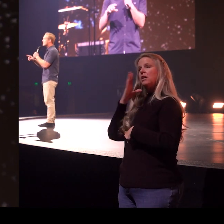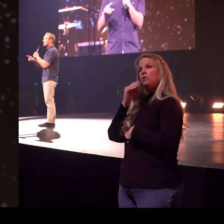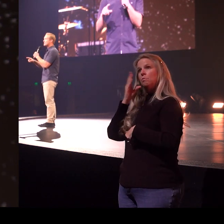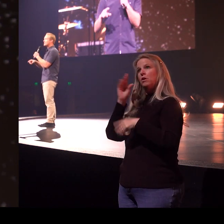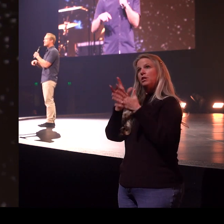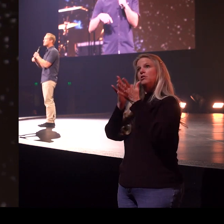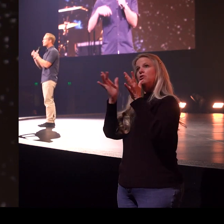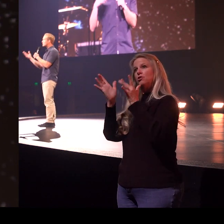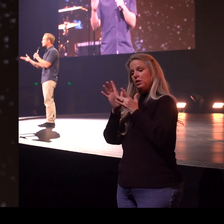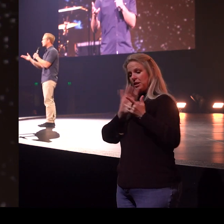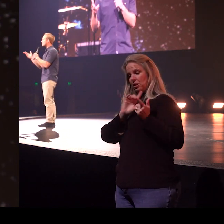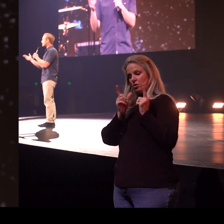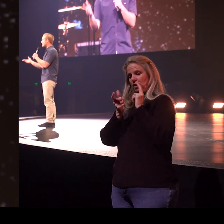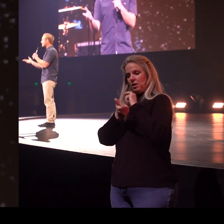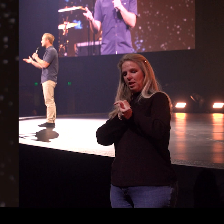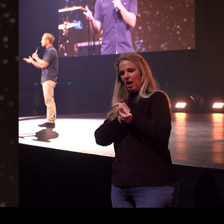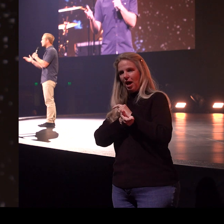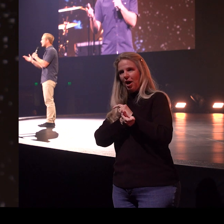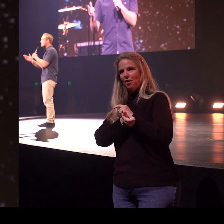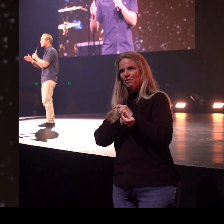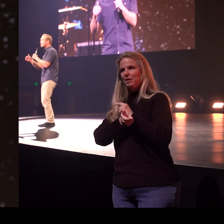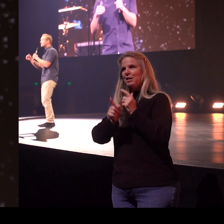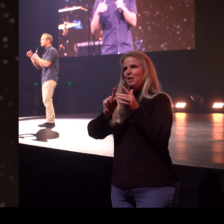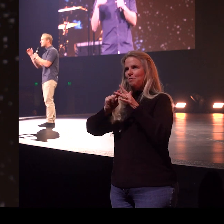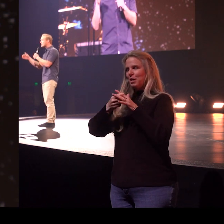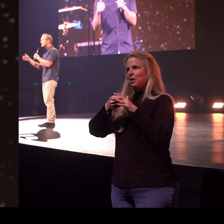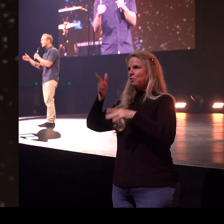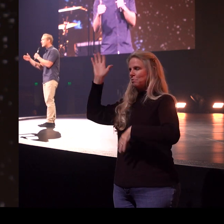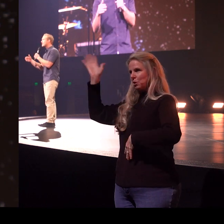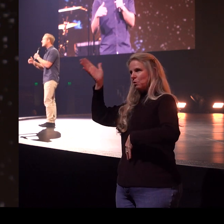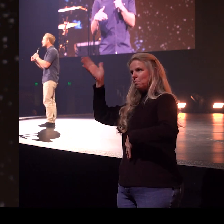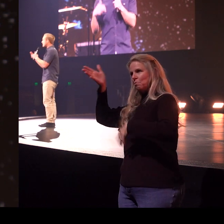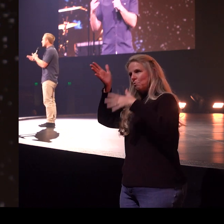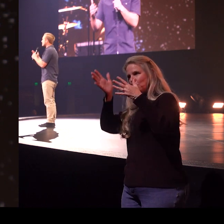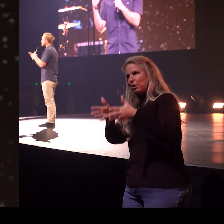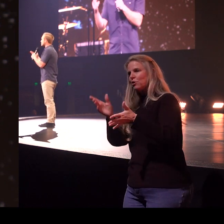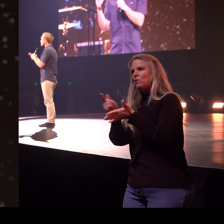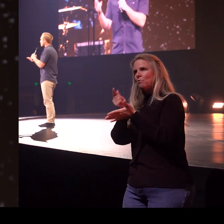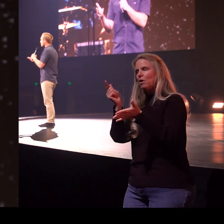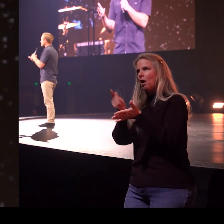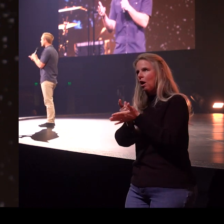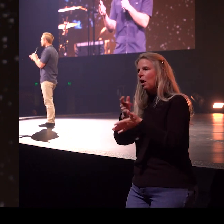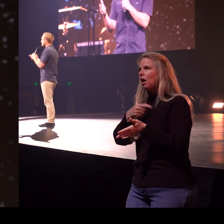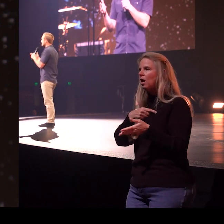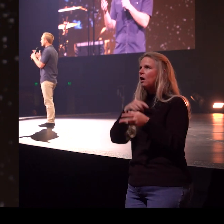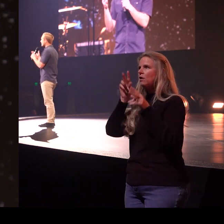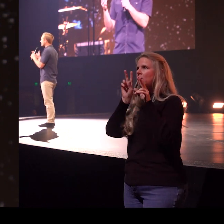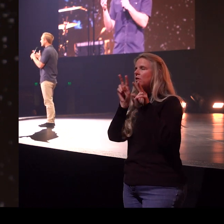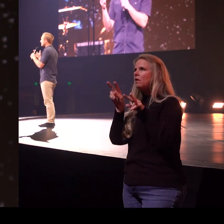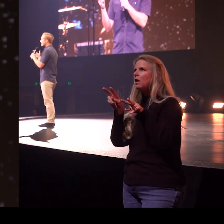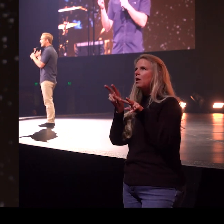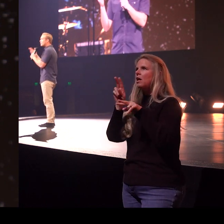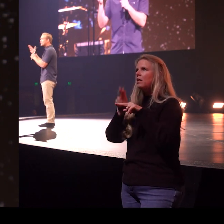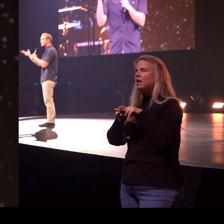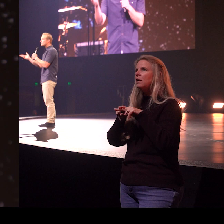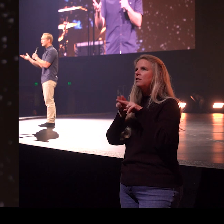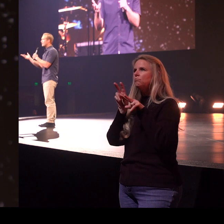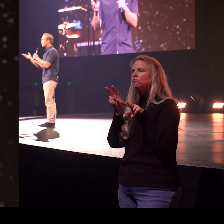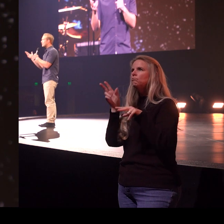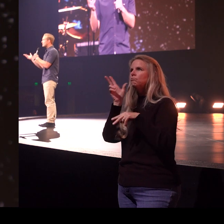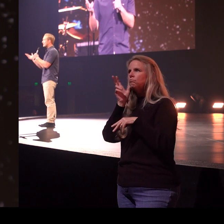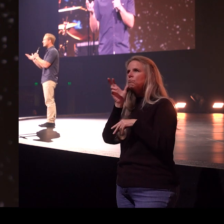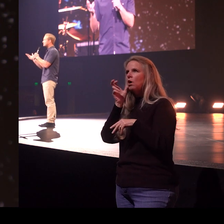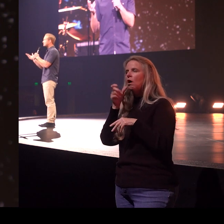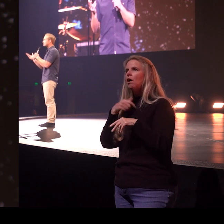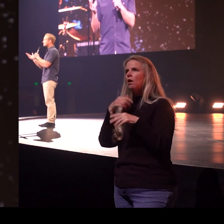around. He became a preacher of the gospel. And I remember sitting there, hearing his story, thinking, I want to do